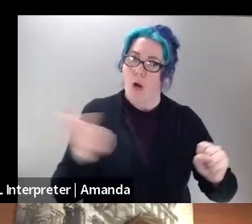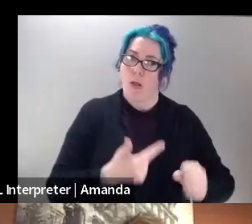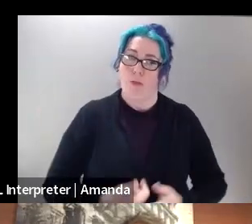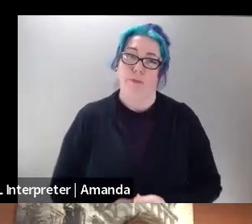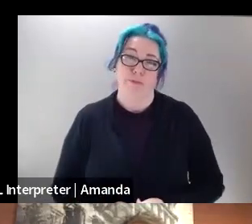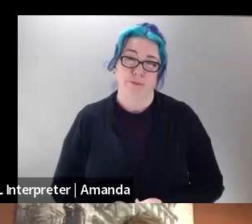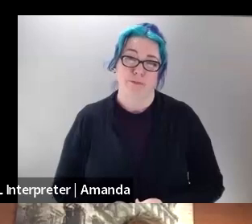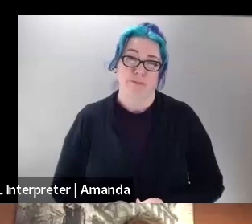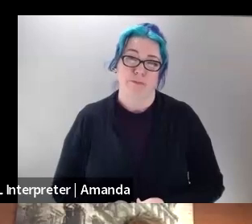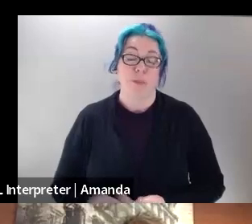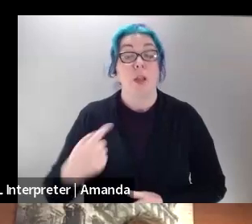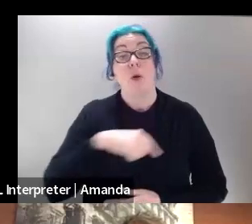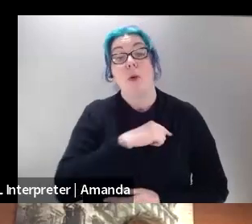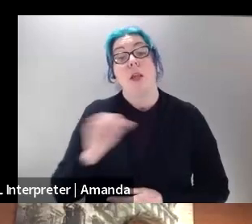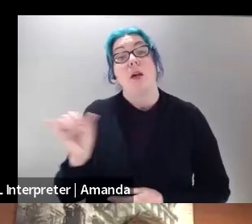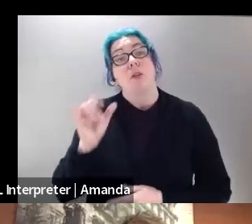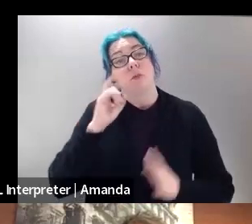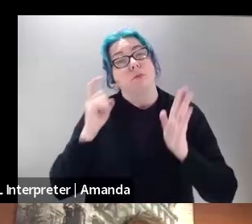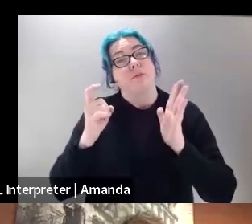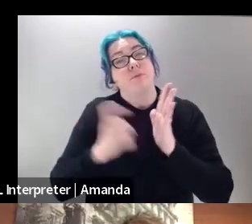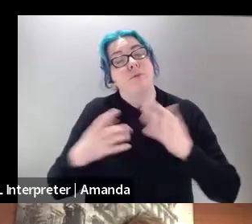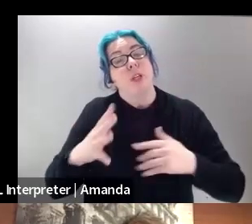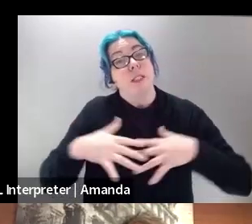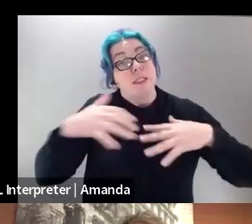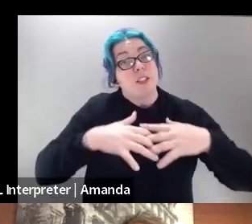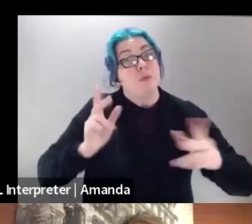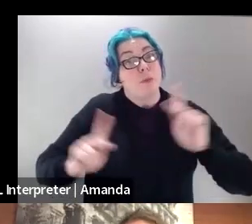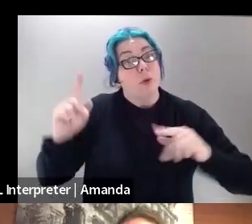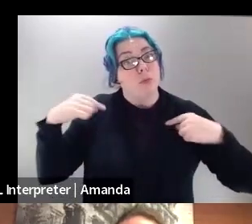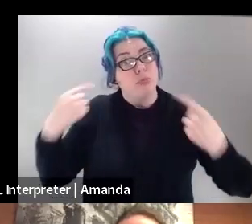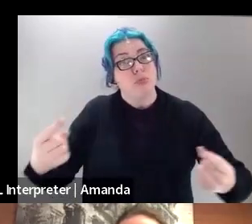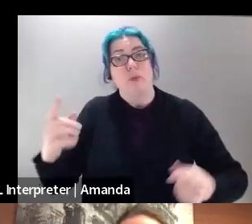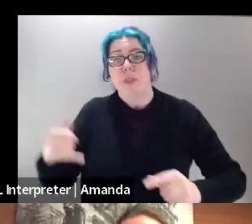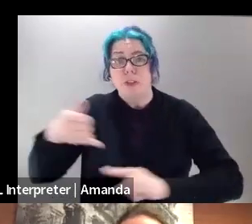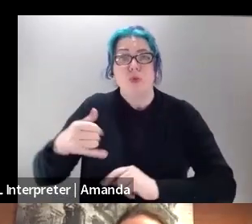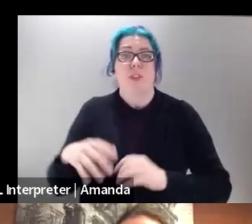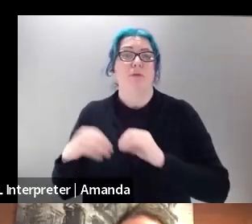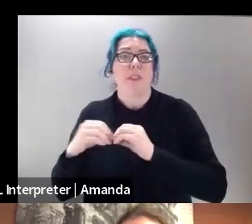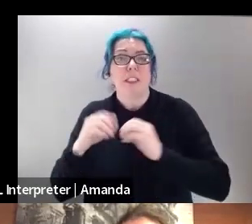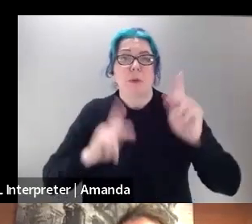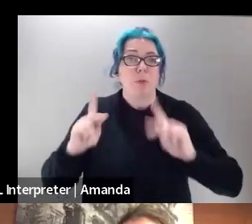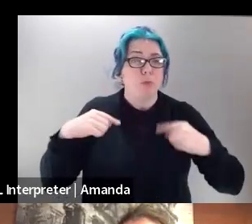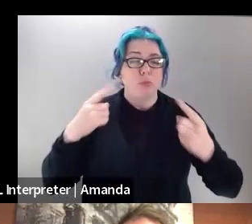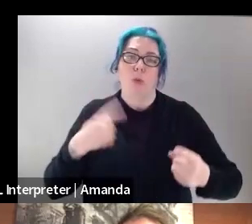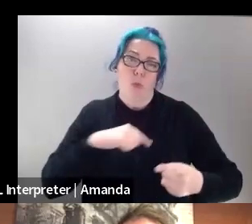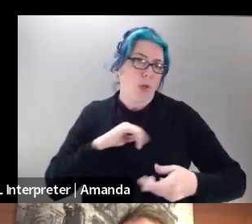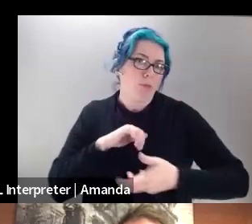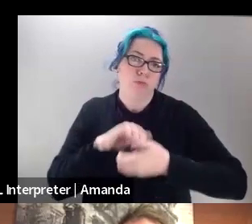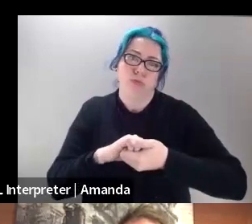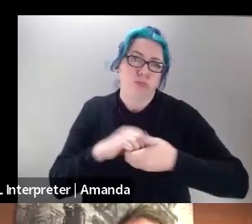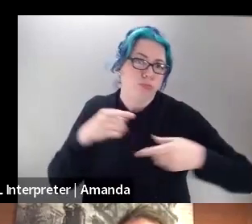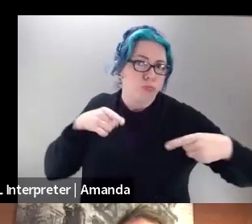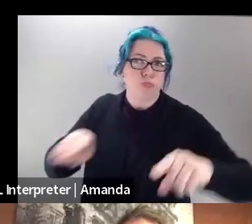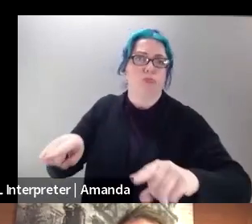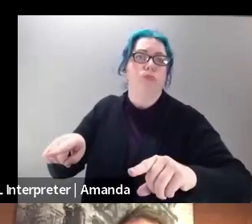Equity also recognizes a shared history with Indigenous, First Nations, and Inuit peoples in Canada. In honor of those who have